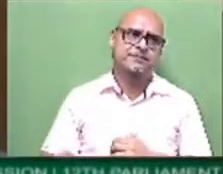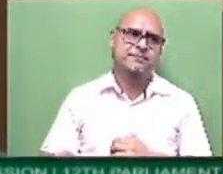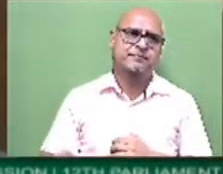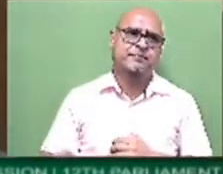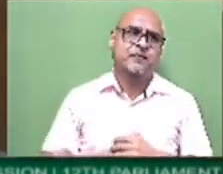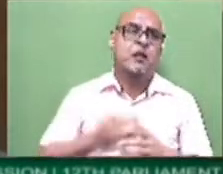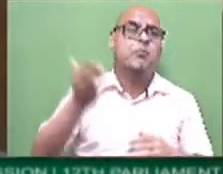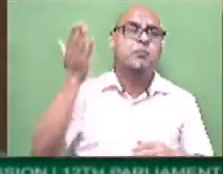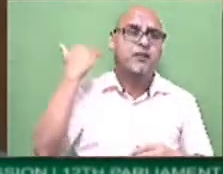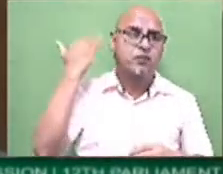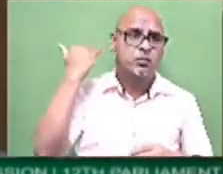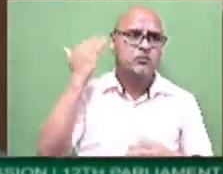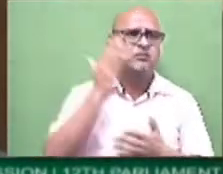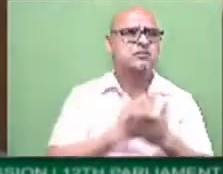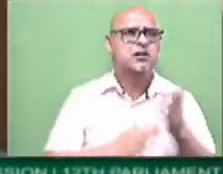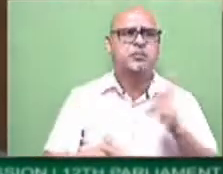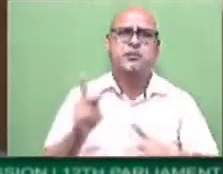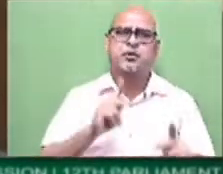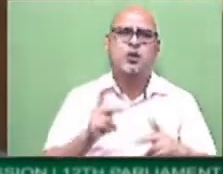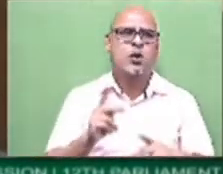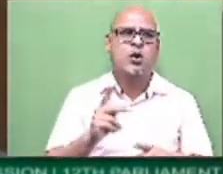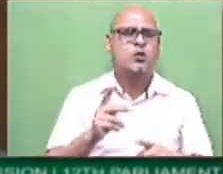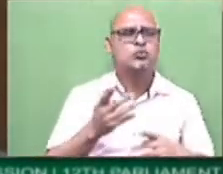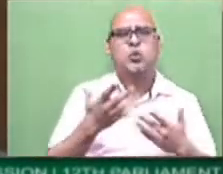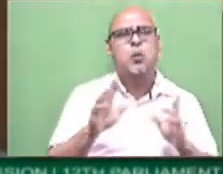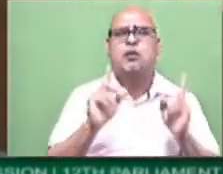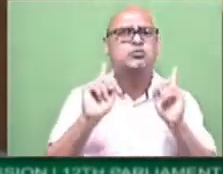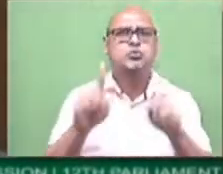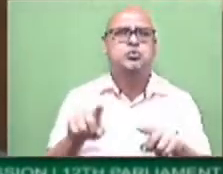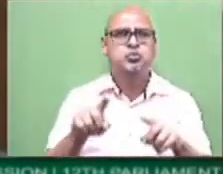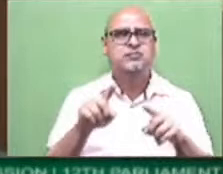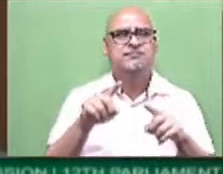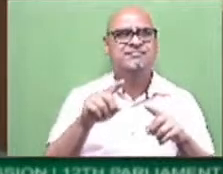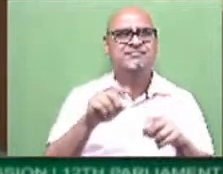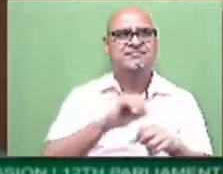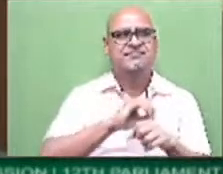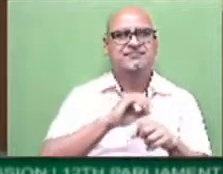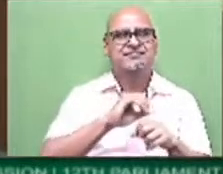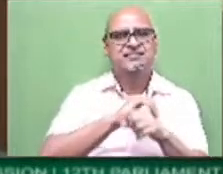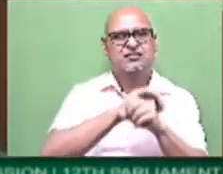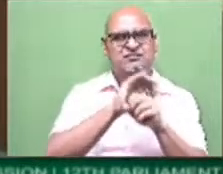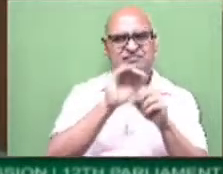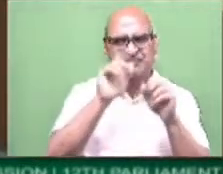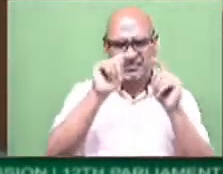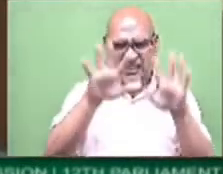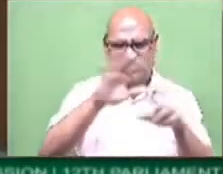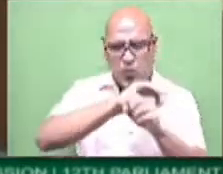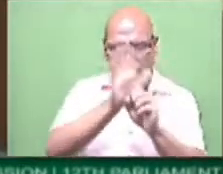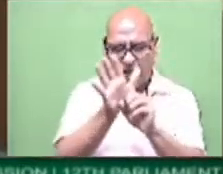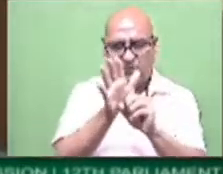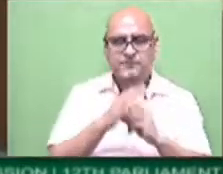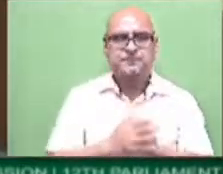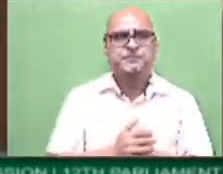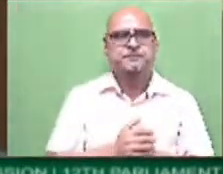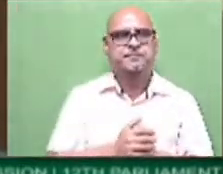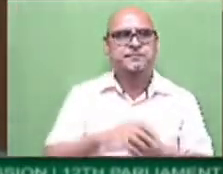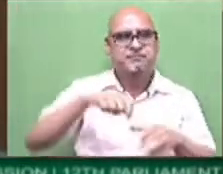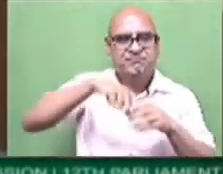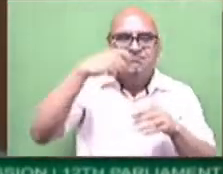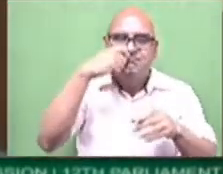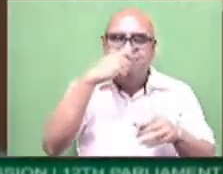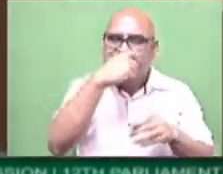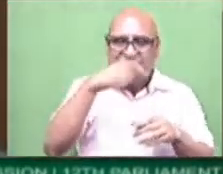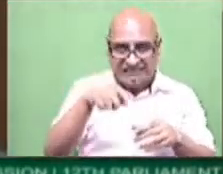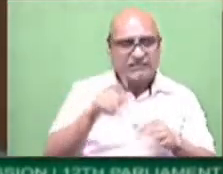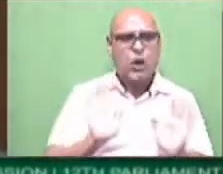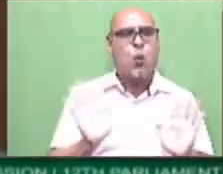create a situation where there might be an increased demand for testing, and therefore the government needs to be aware of this and to be prepared to deal with that if that comes